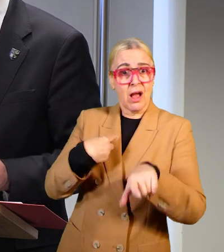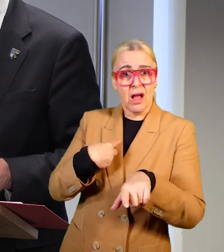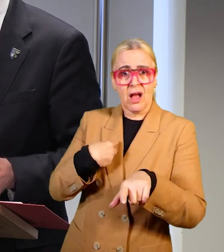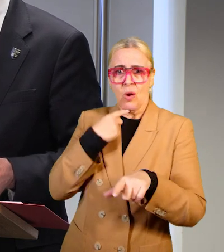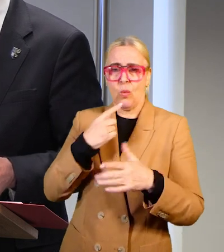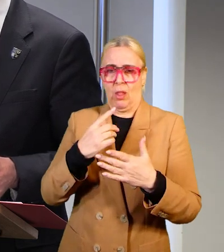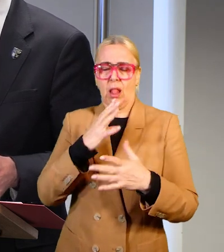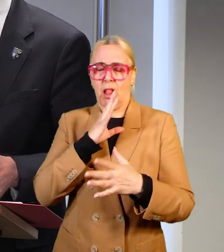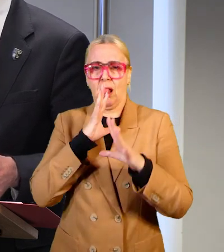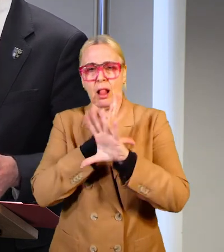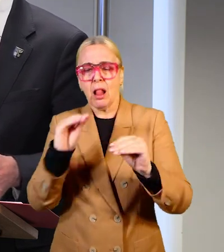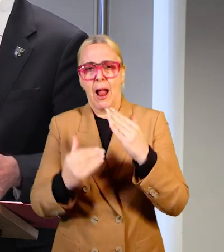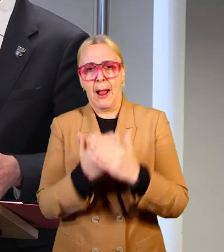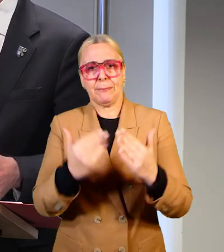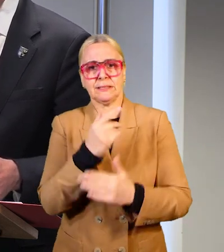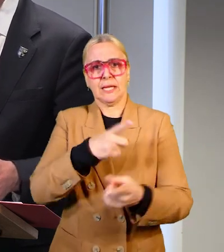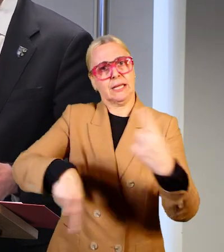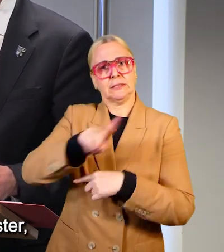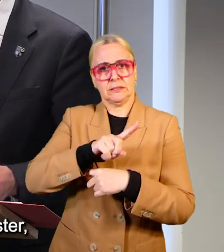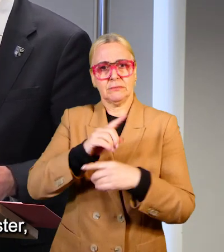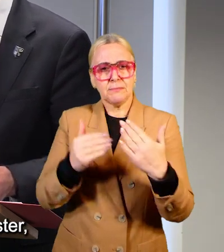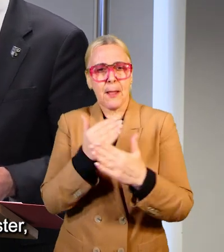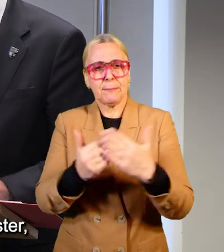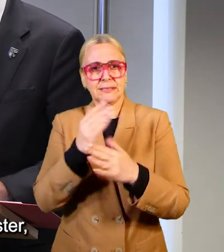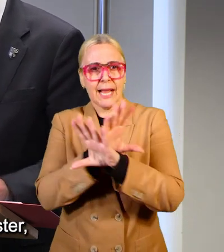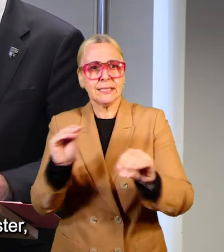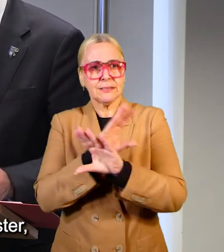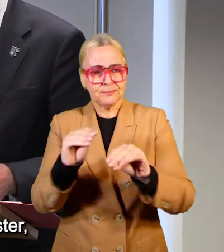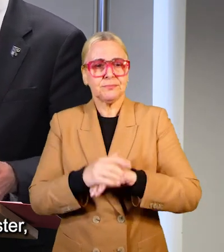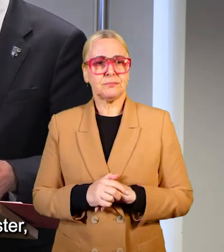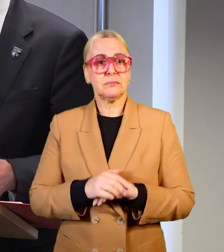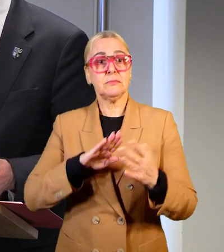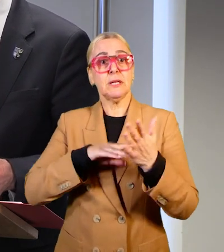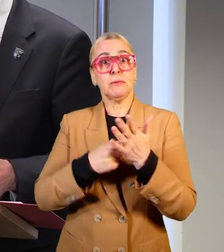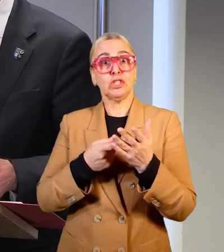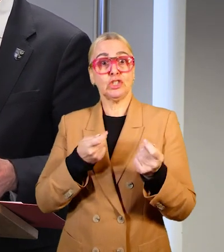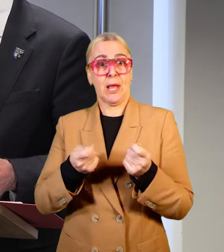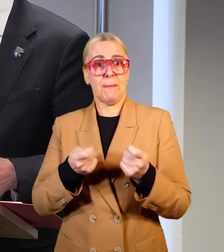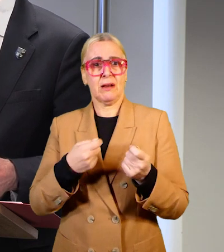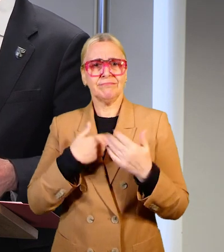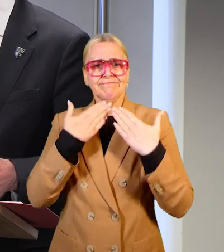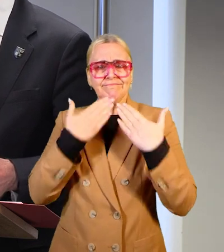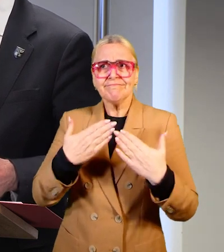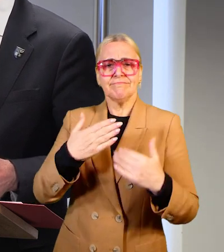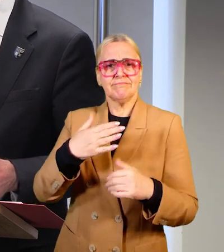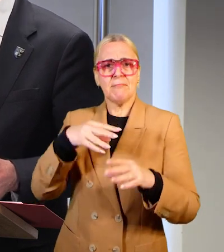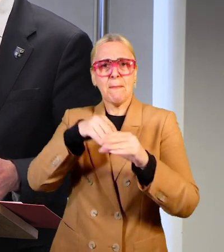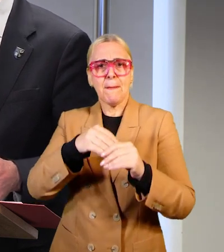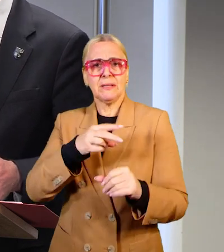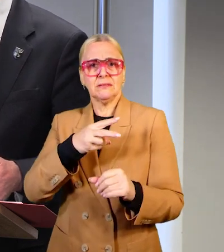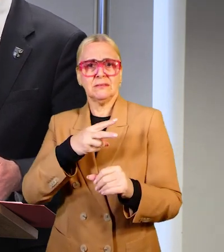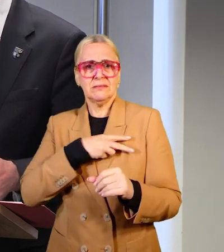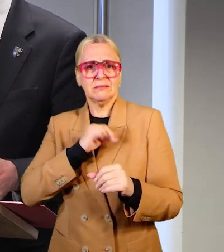government. That work will continue in earnest, whatever the response from the Minister, and I will be sure to keep all members